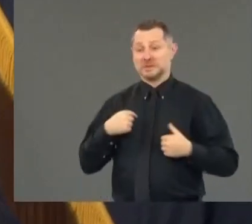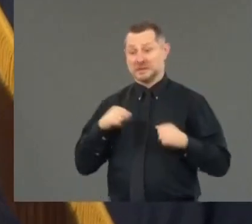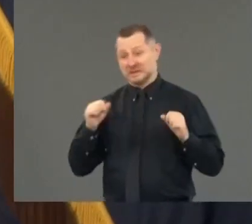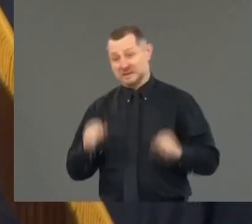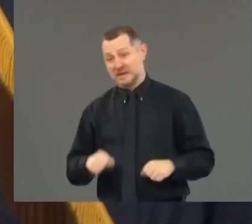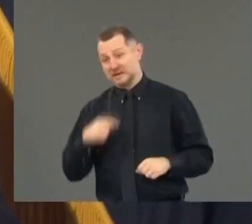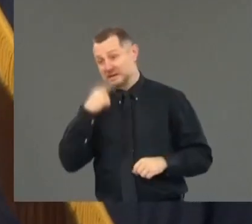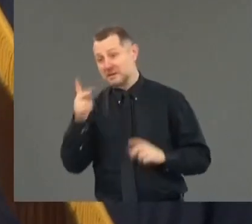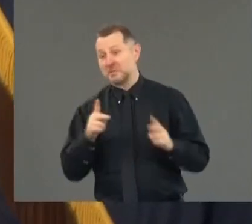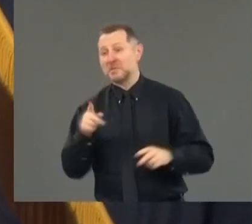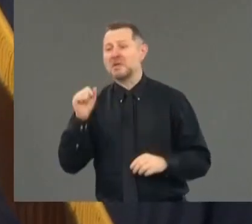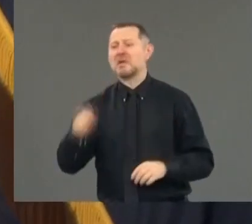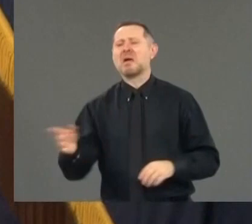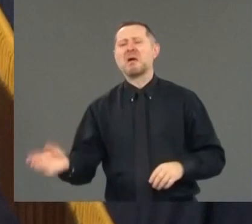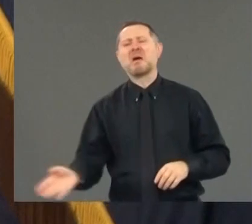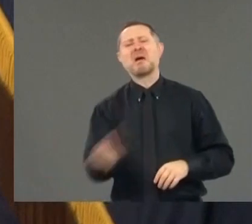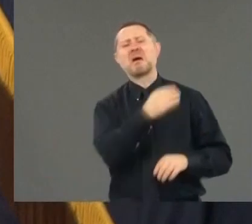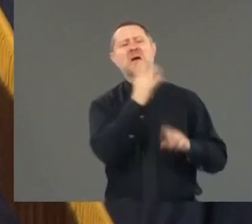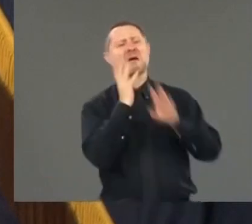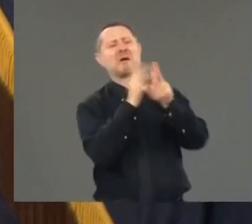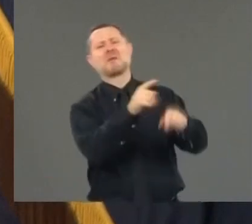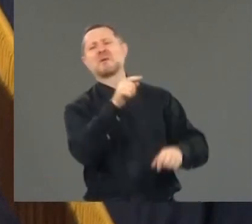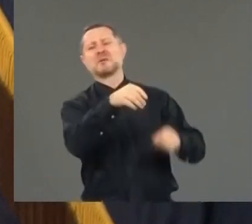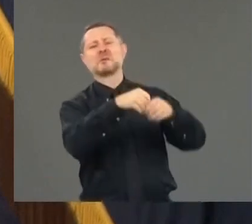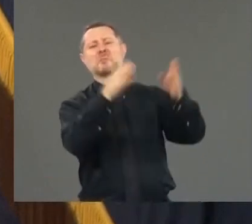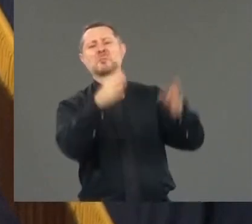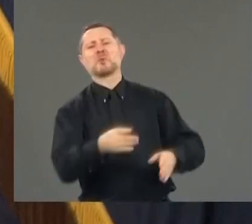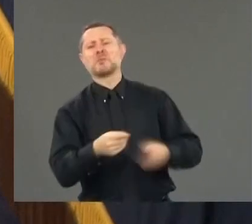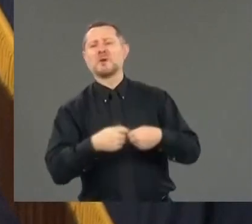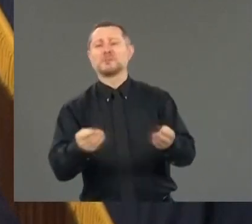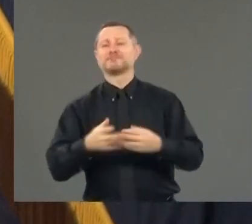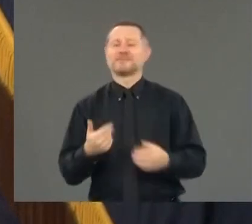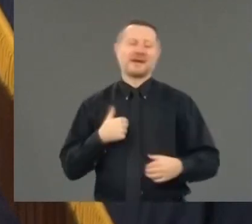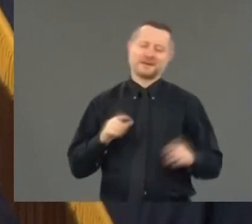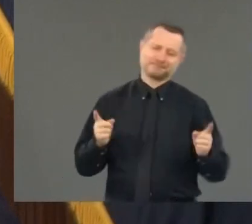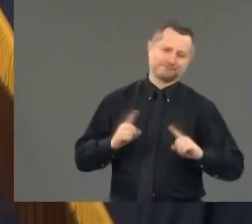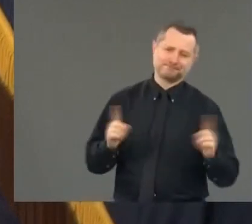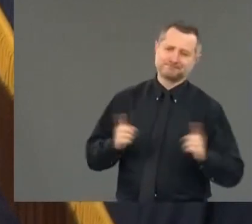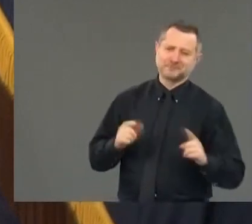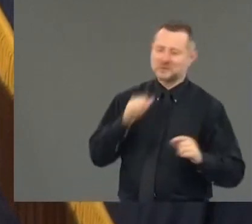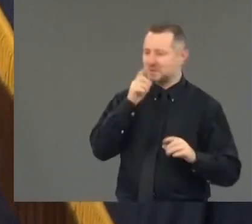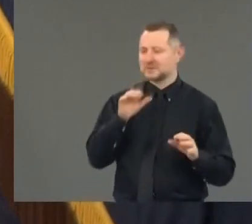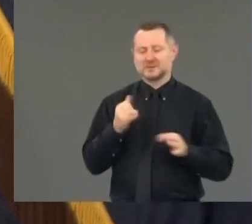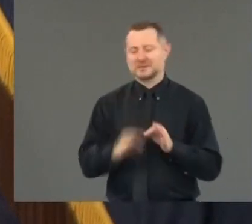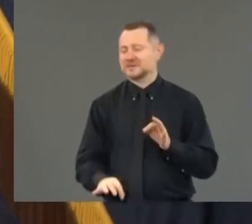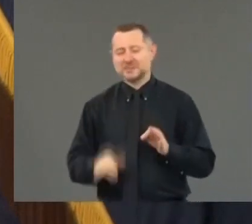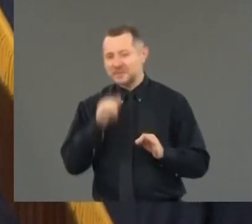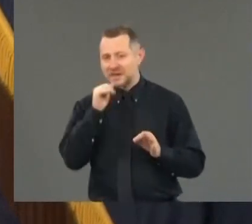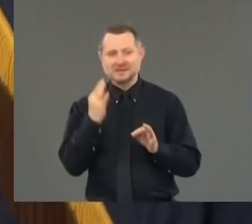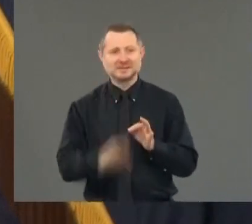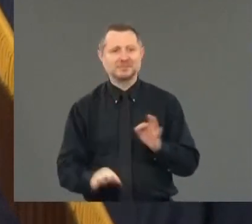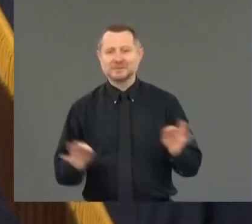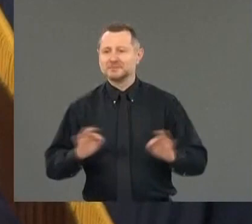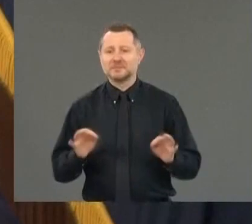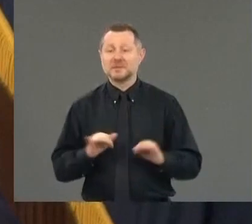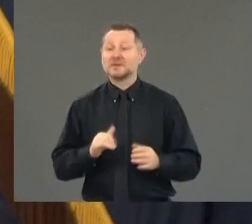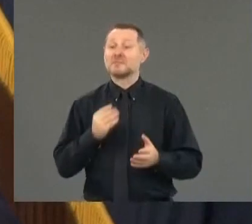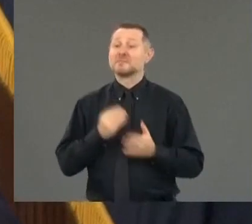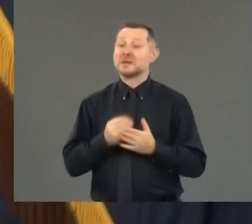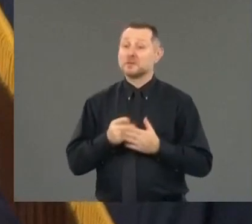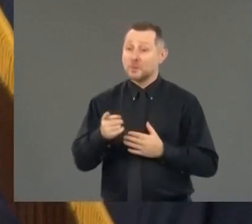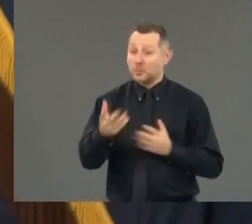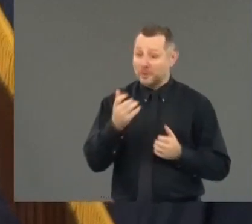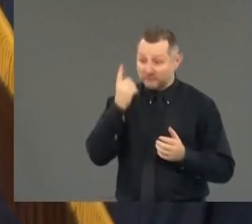up and I will give you a check. It's not that simple. The money is not give anybody who asks